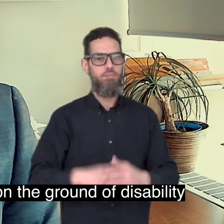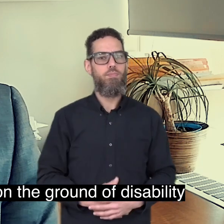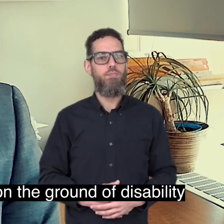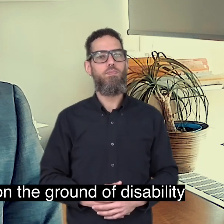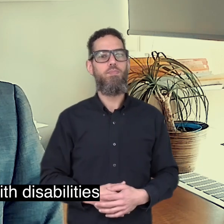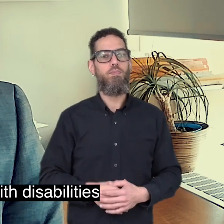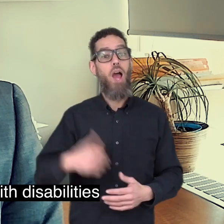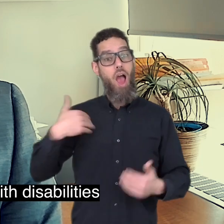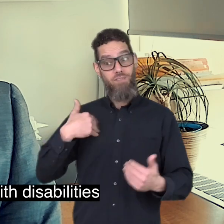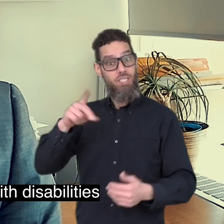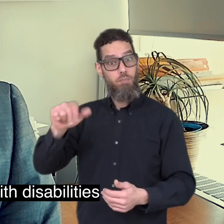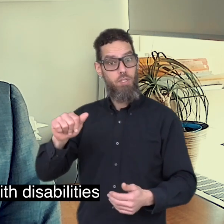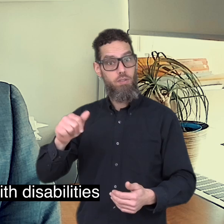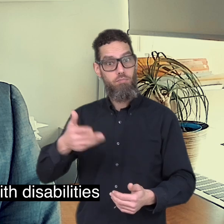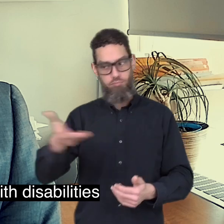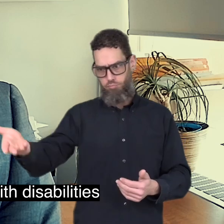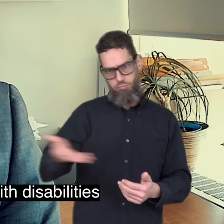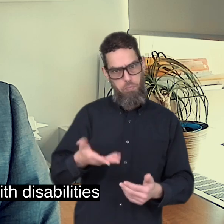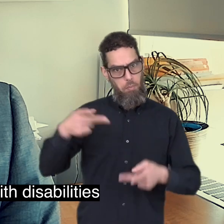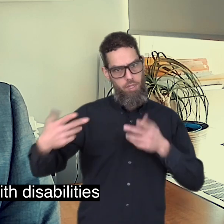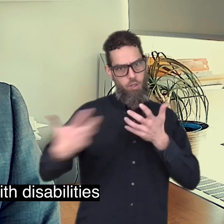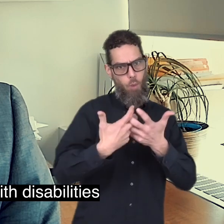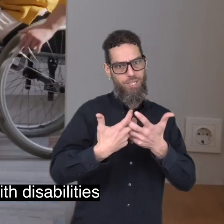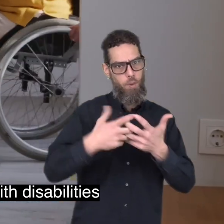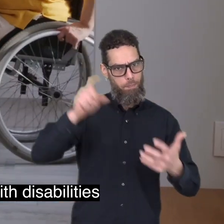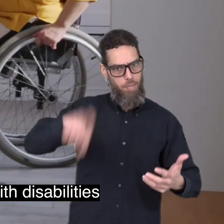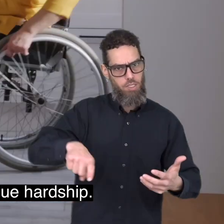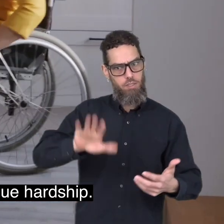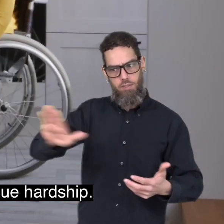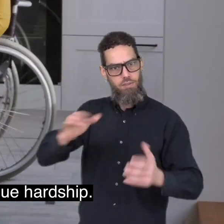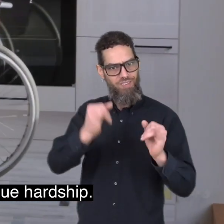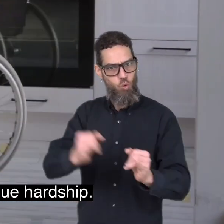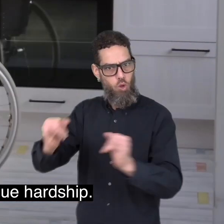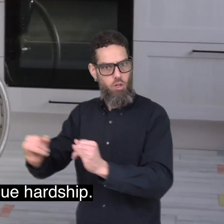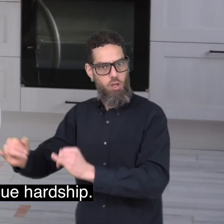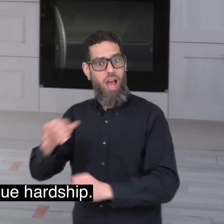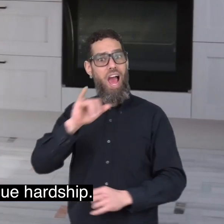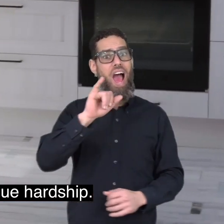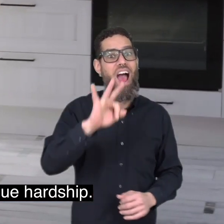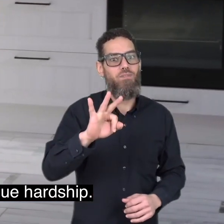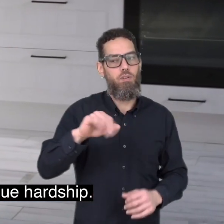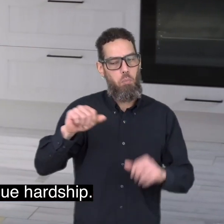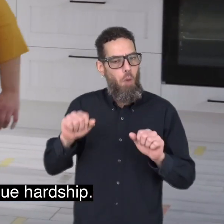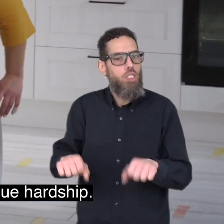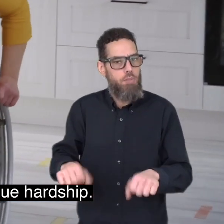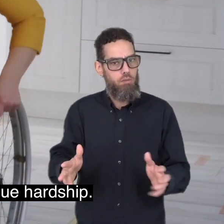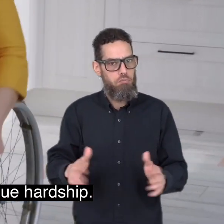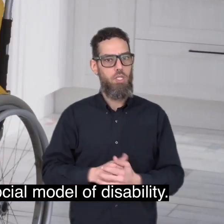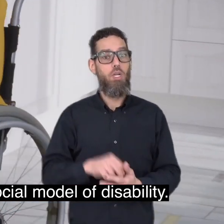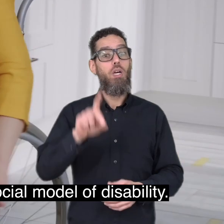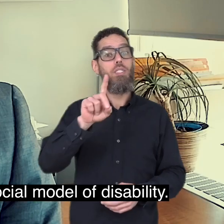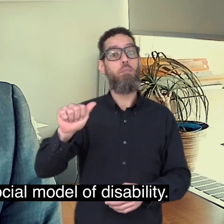disability and creates a duty to accommodate persons with disabilities in an individualized way, up to the point of undue